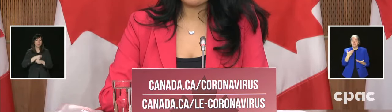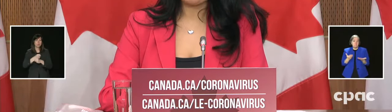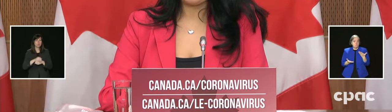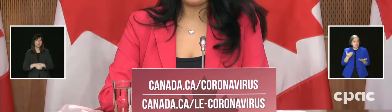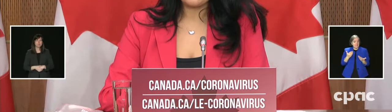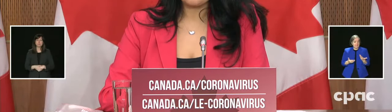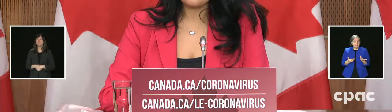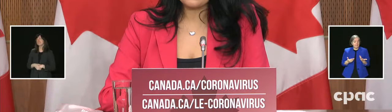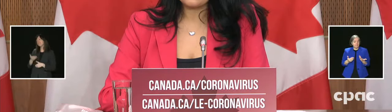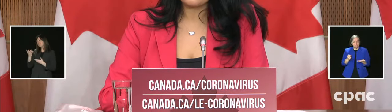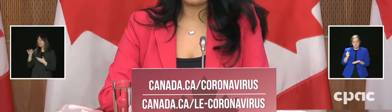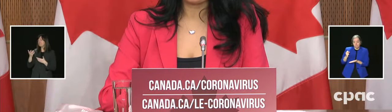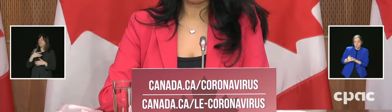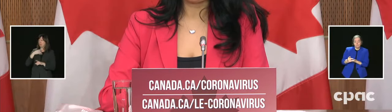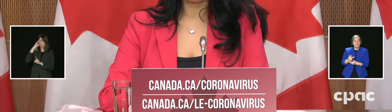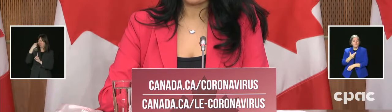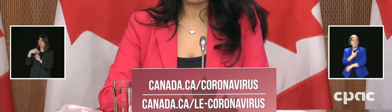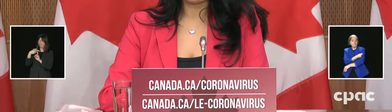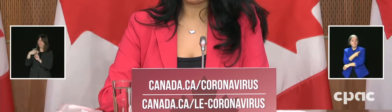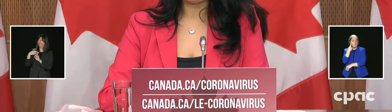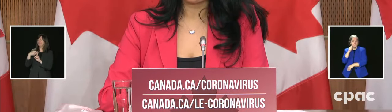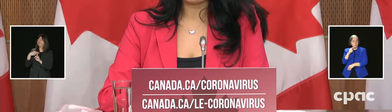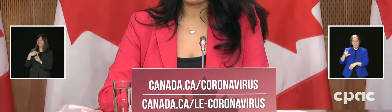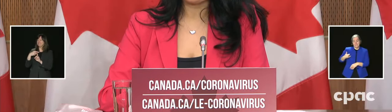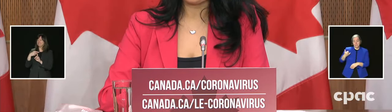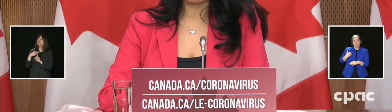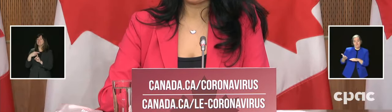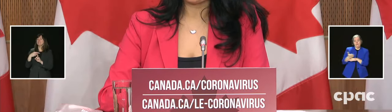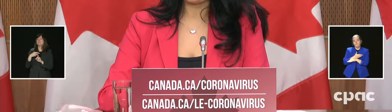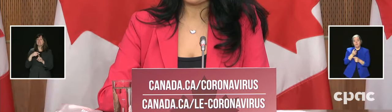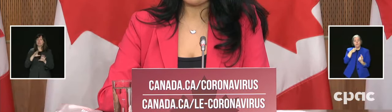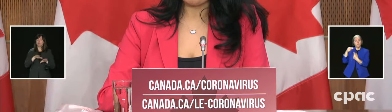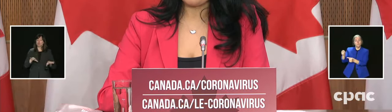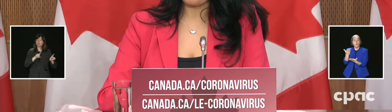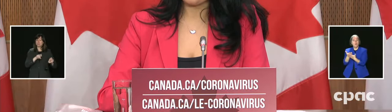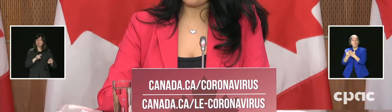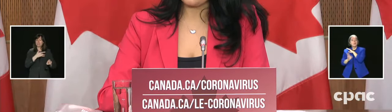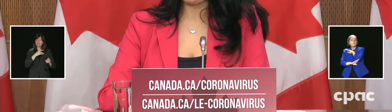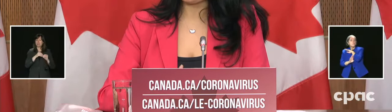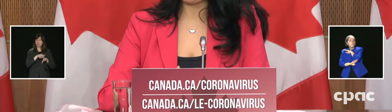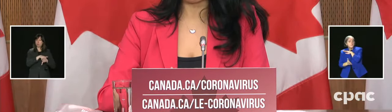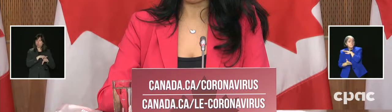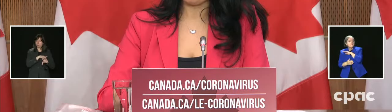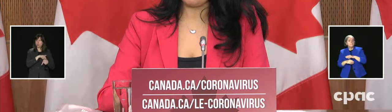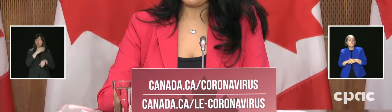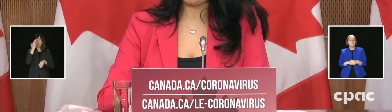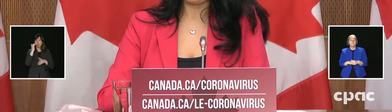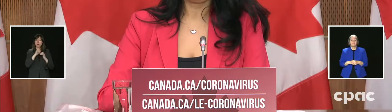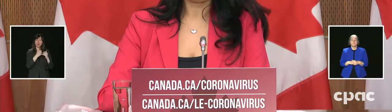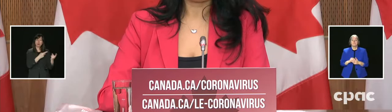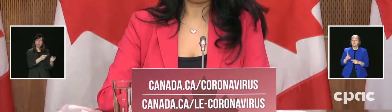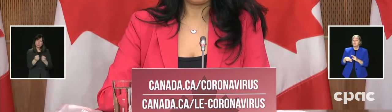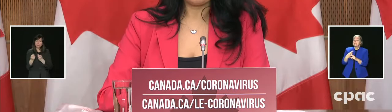that timeline may be a bit optimistic. So the trials in children tend to be a bit slower to get up and running in terms of